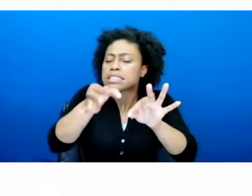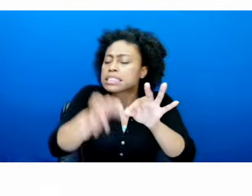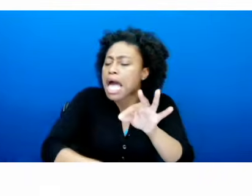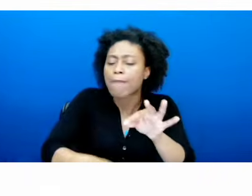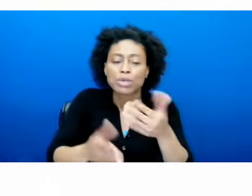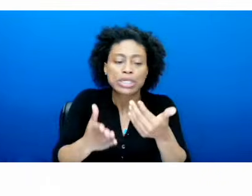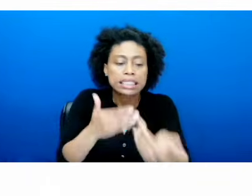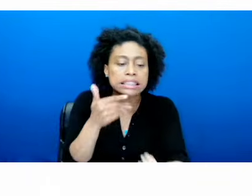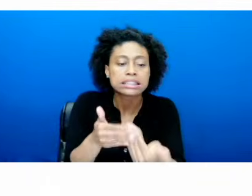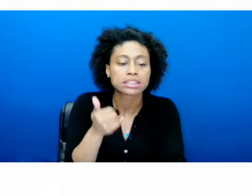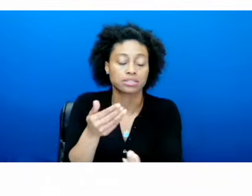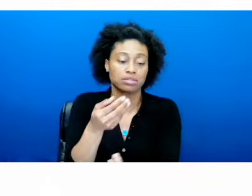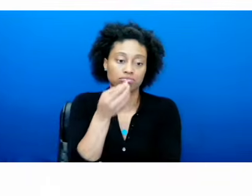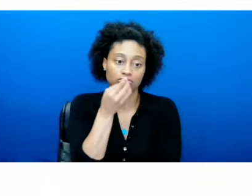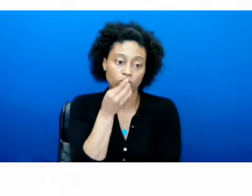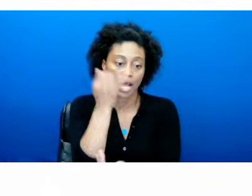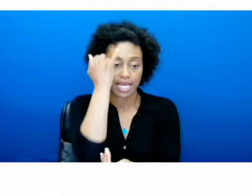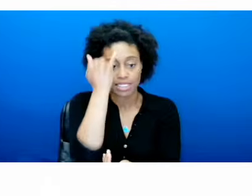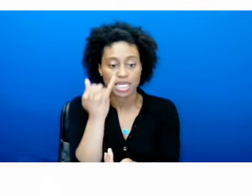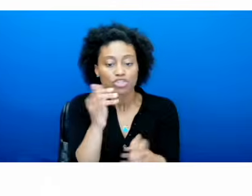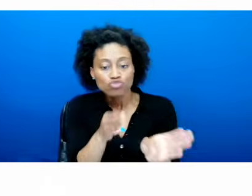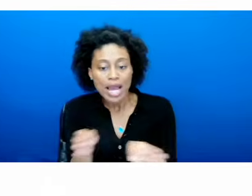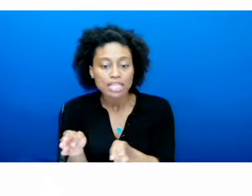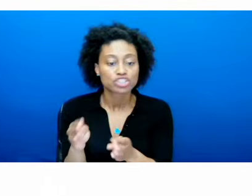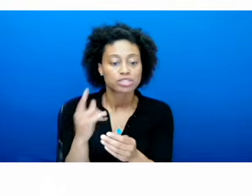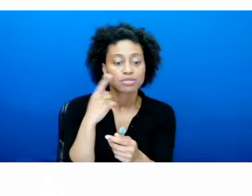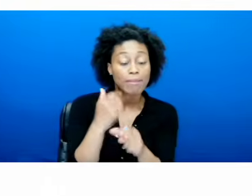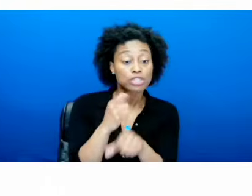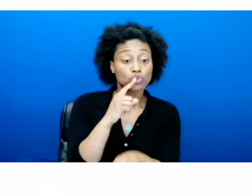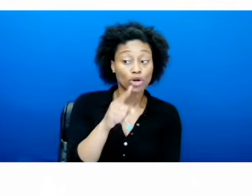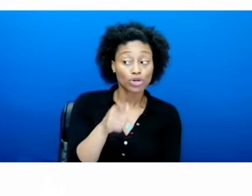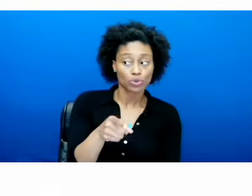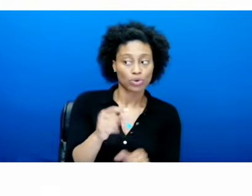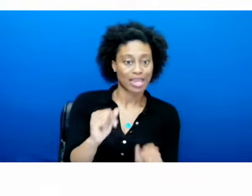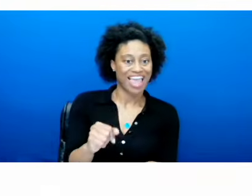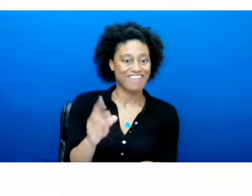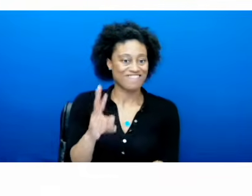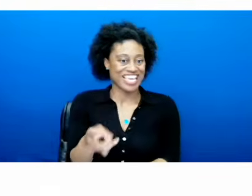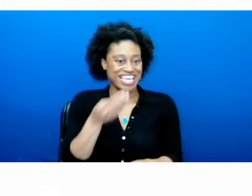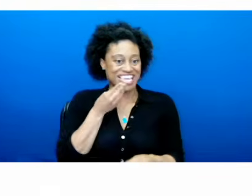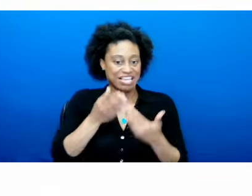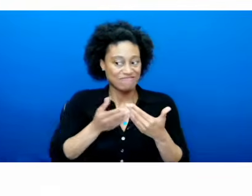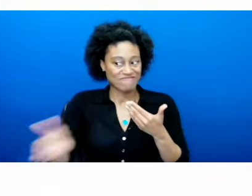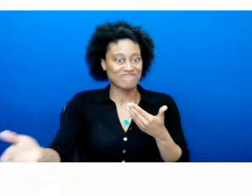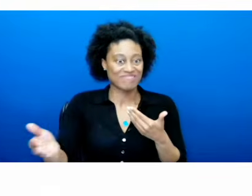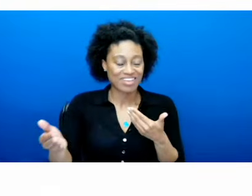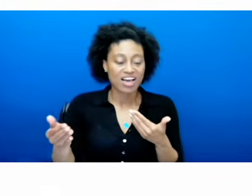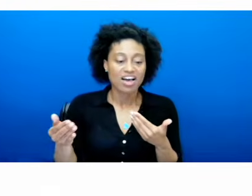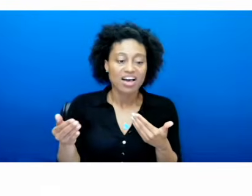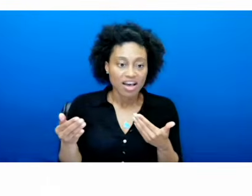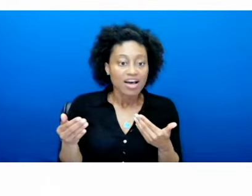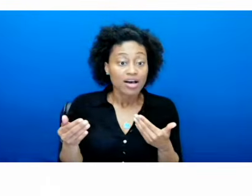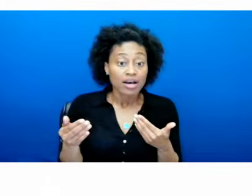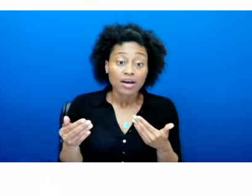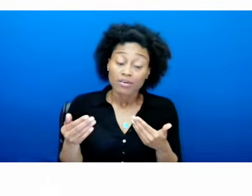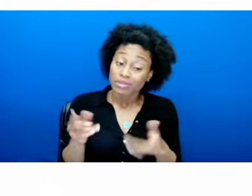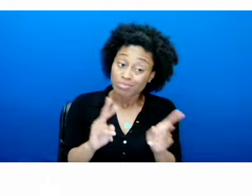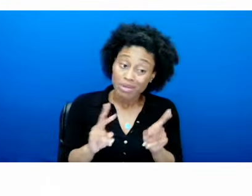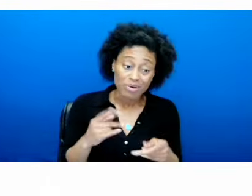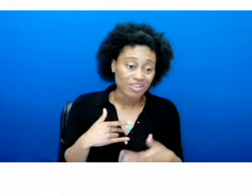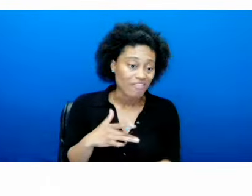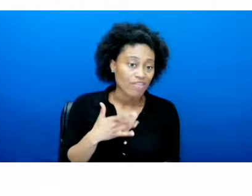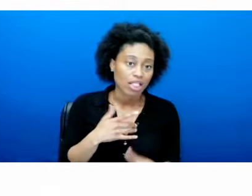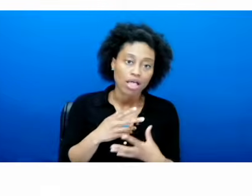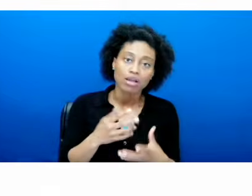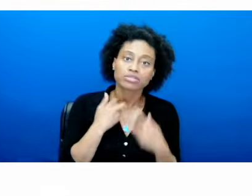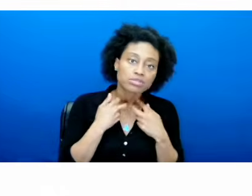ideas and strategies that are going to make vegan eating easy for people who, do not want to be bound to the kitchen,